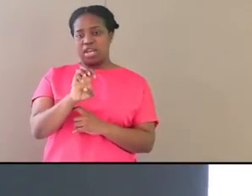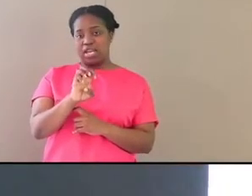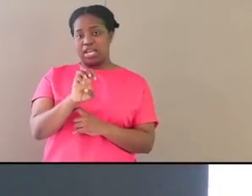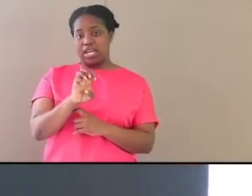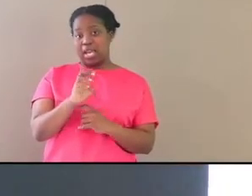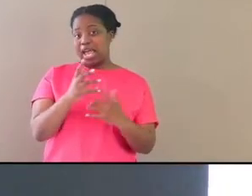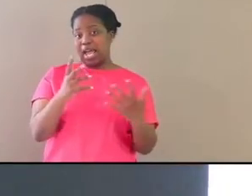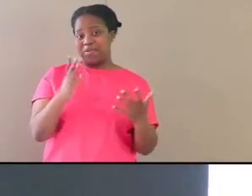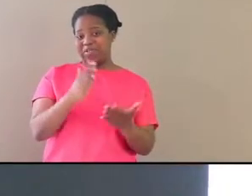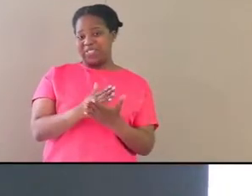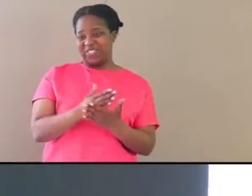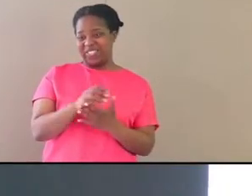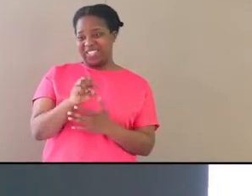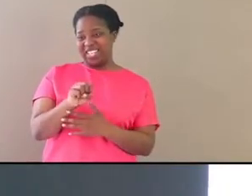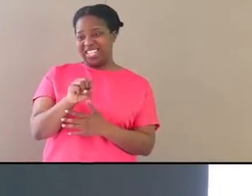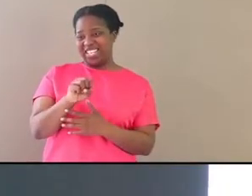Brenda.